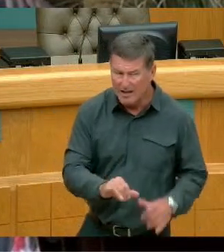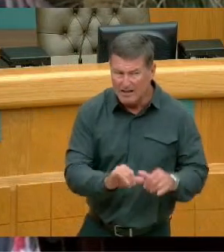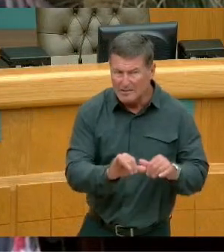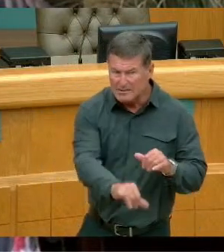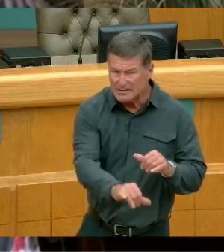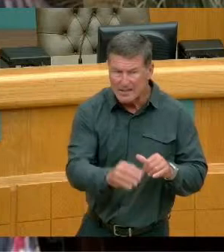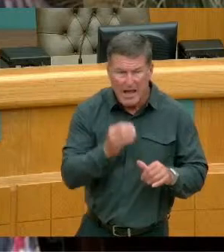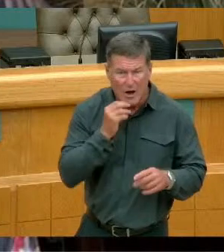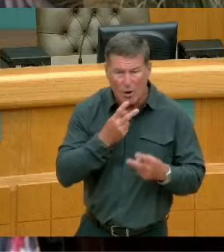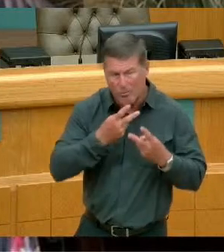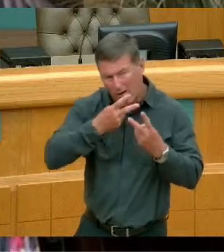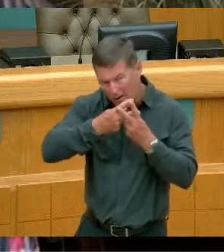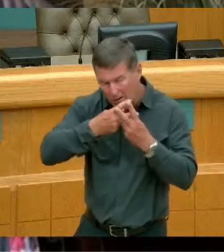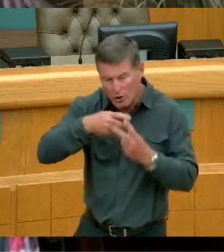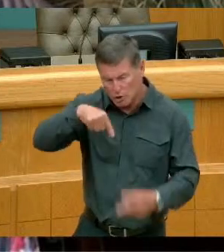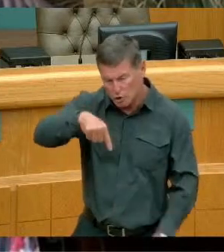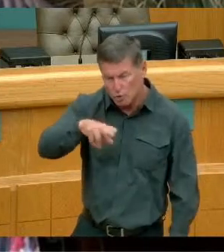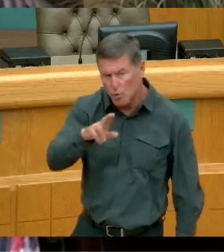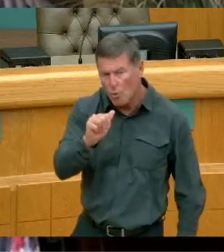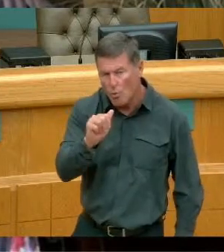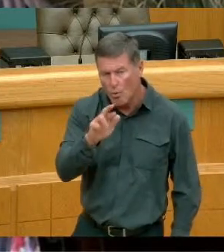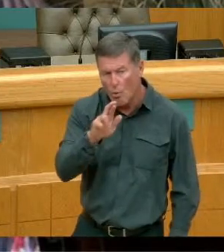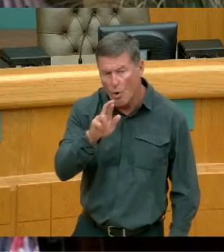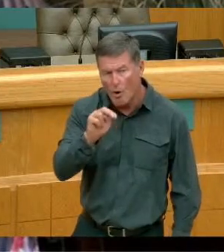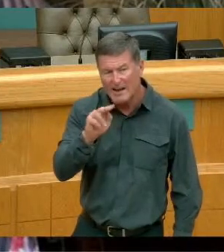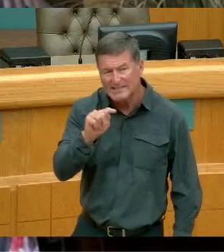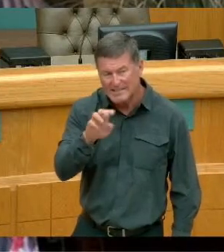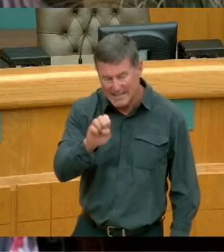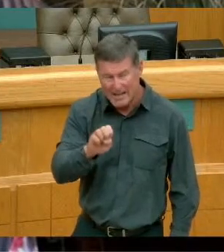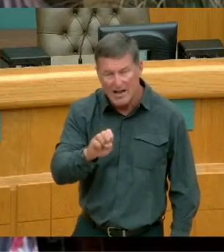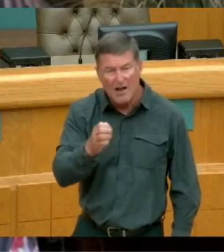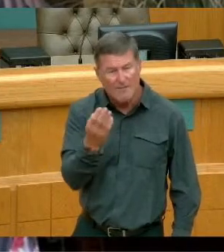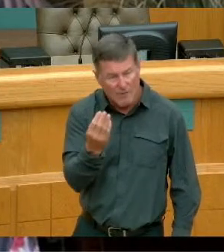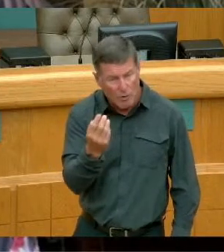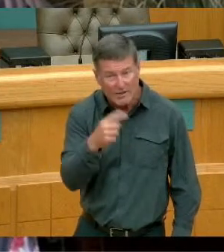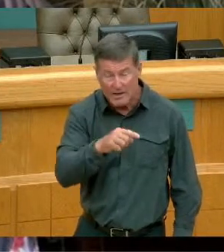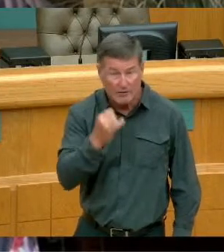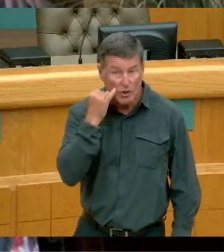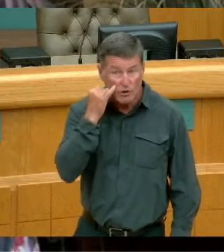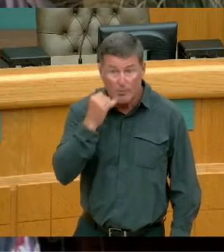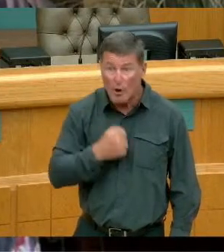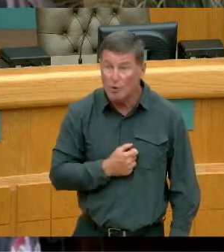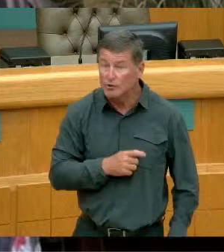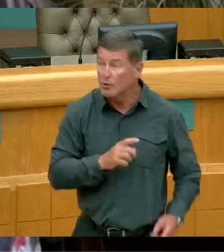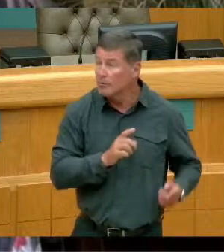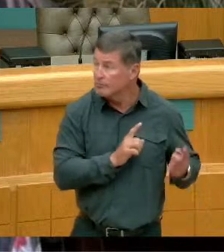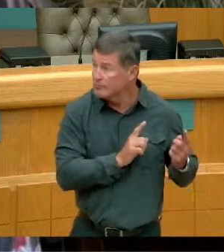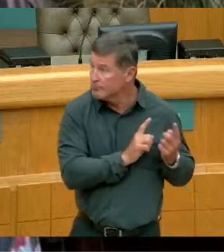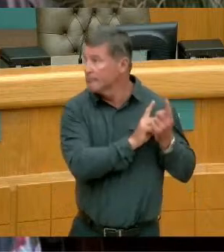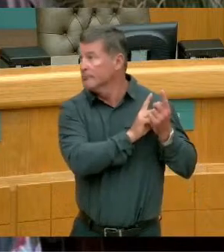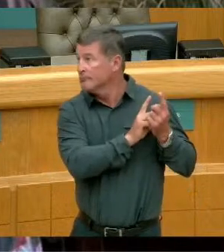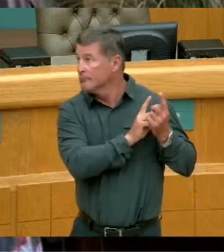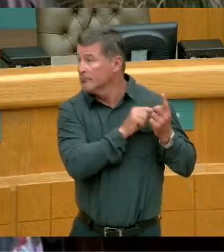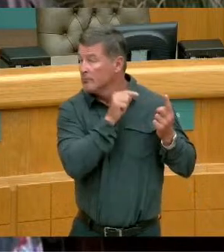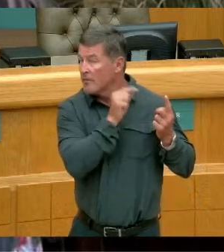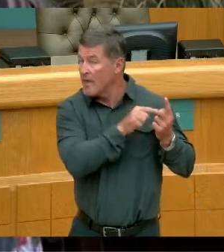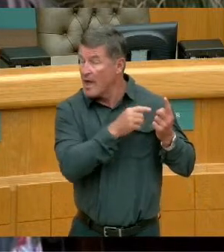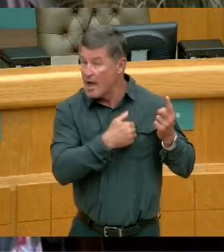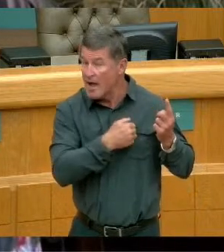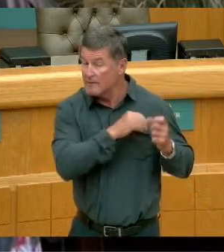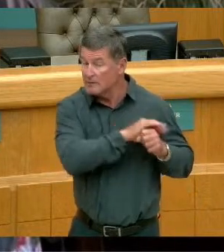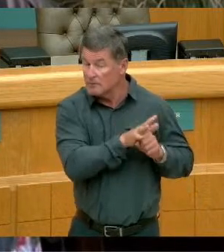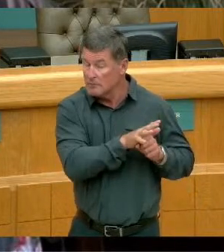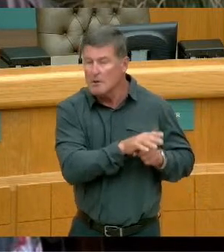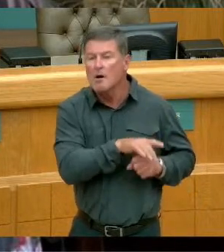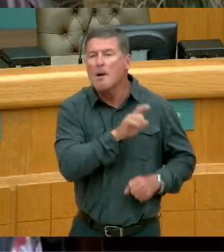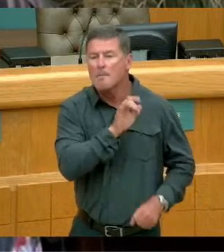days, that's required. If you were exposed to somebody that was positive with COVID-19, you must quarantine